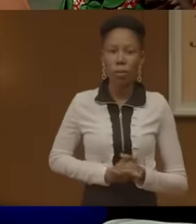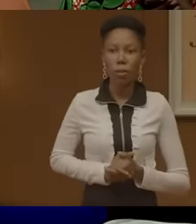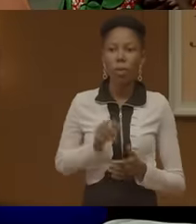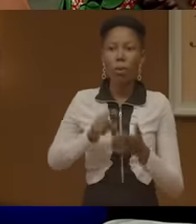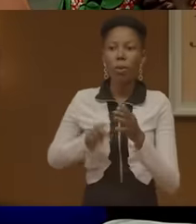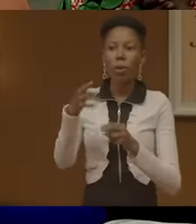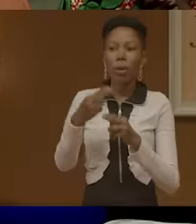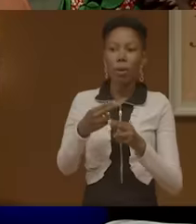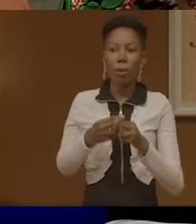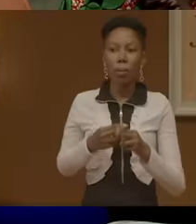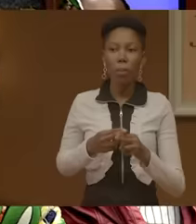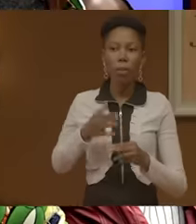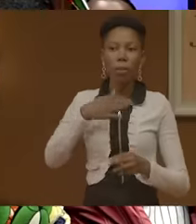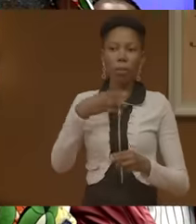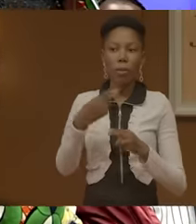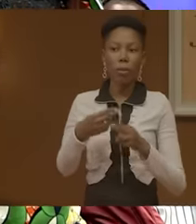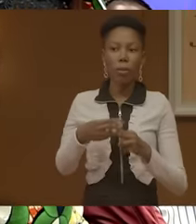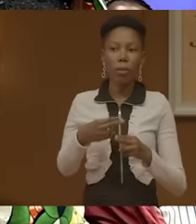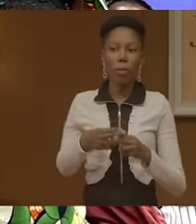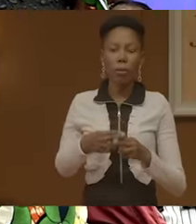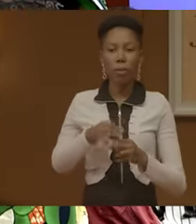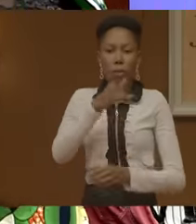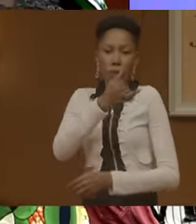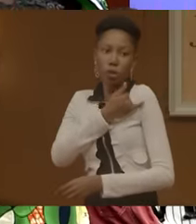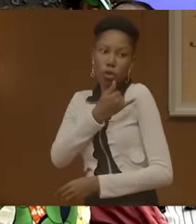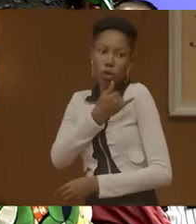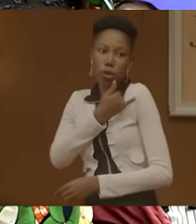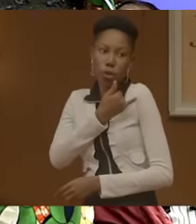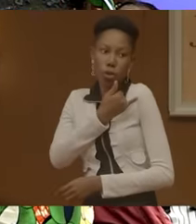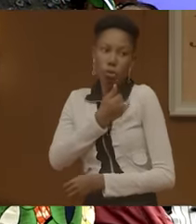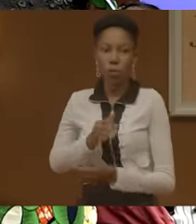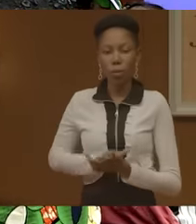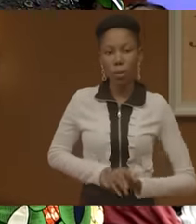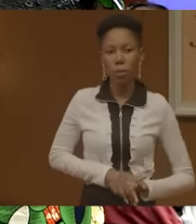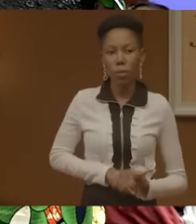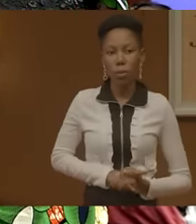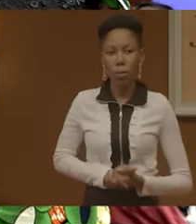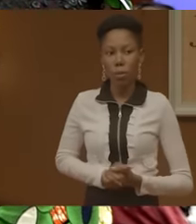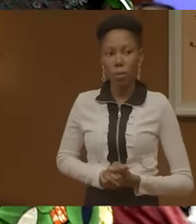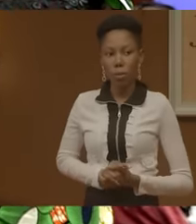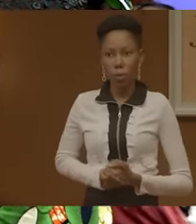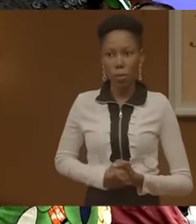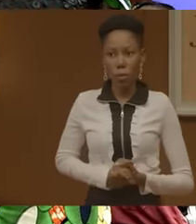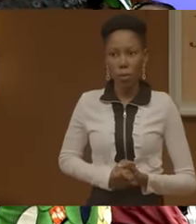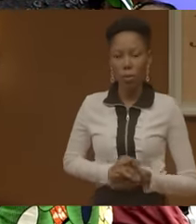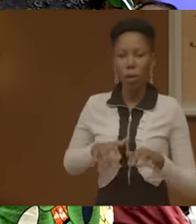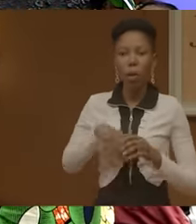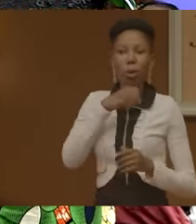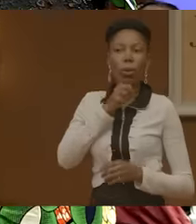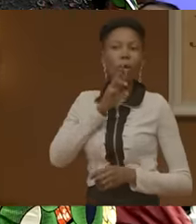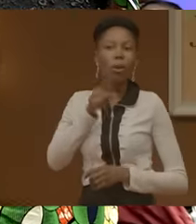What's your name? My name is Agbaji John Olamide. Agbaji John Olamide. How old